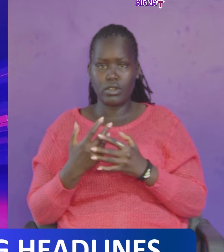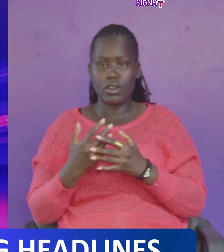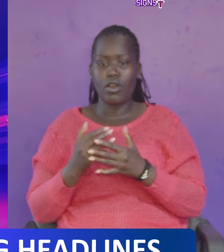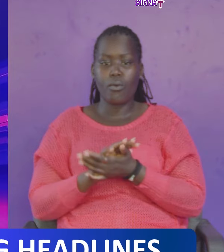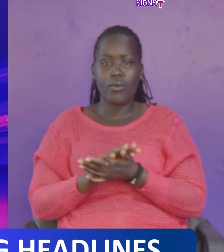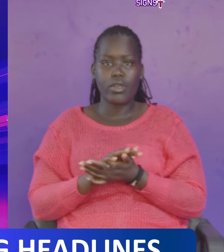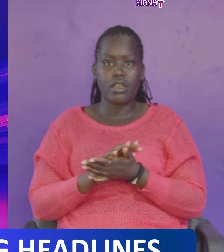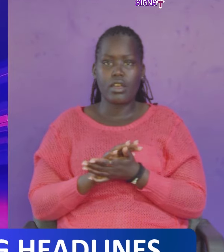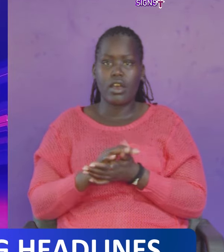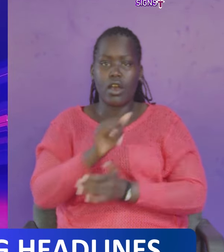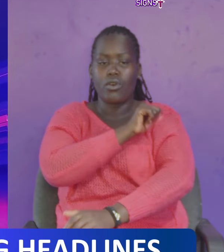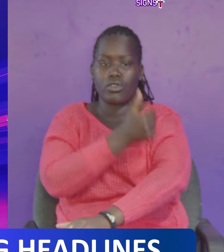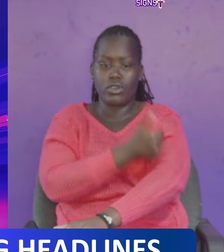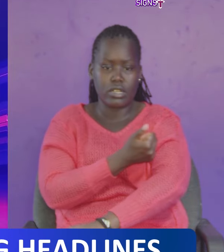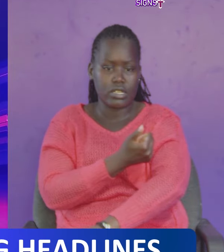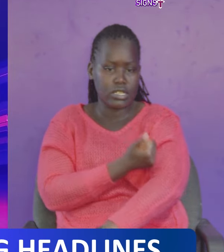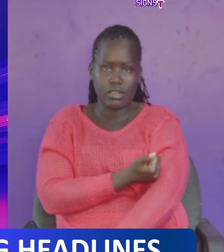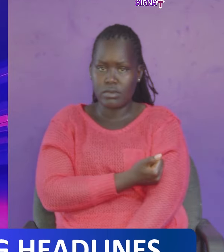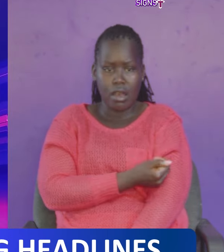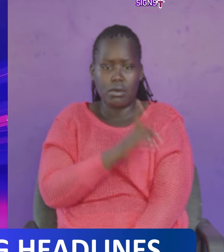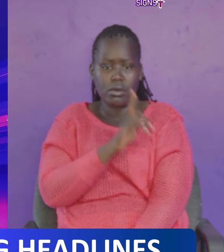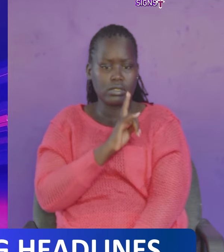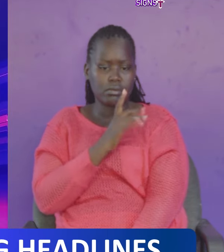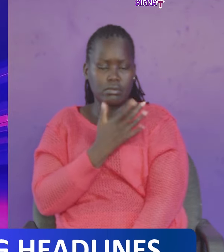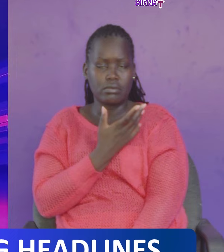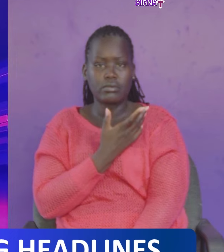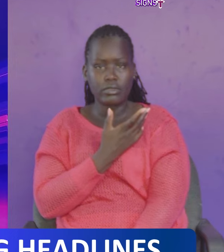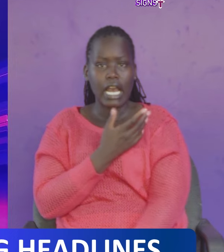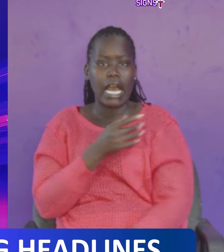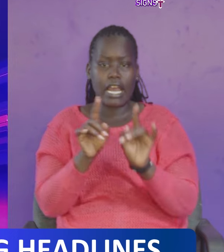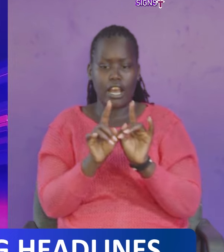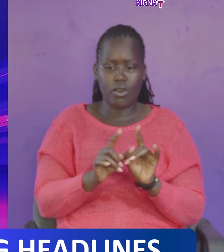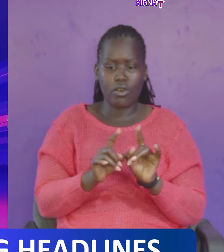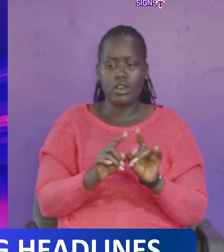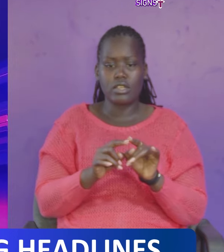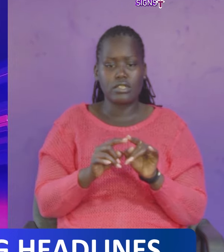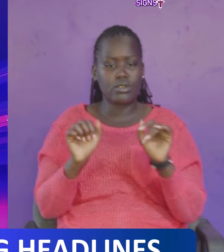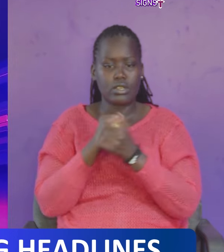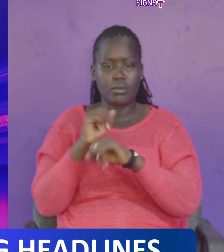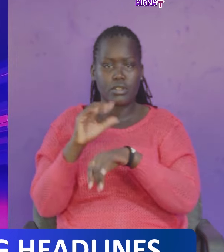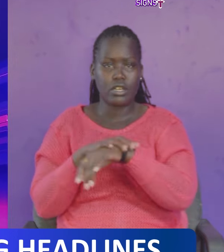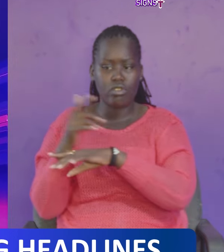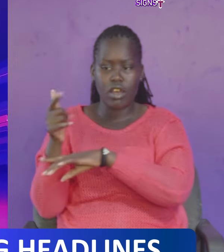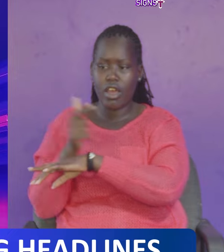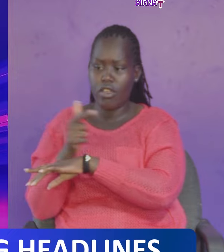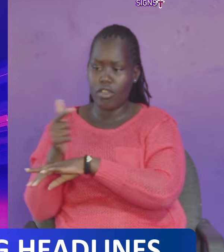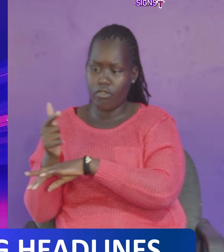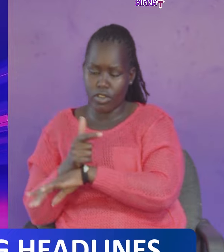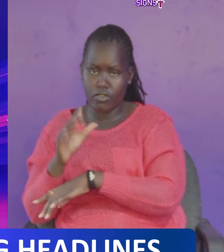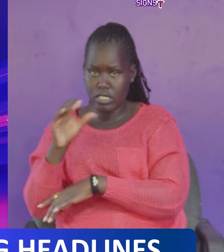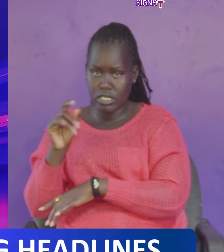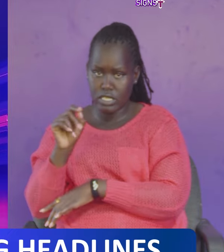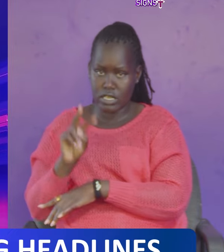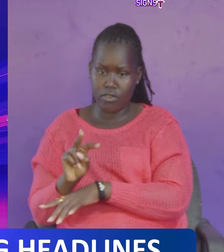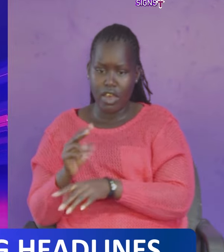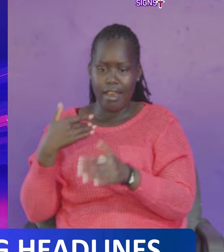authorities remaining elusive. And detectives failed to secure the footage until nearly 4 days after his